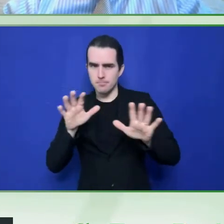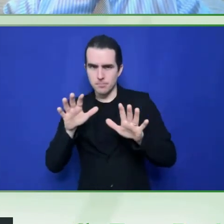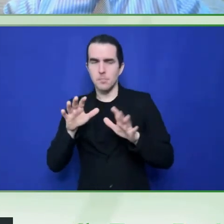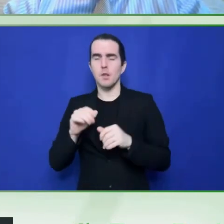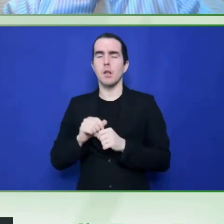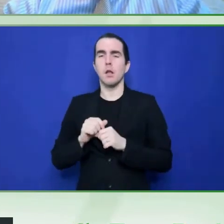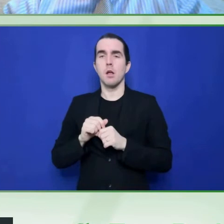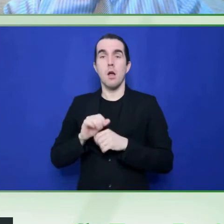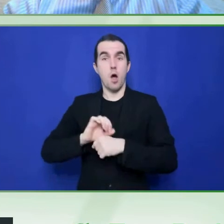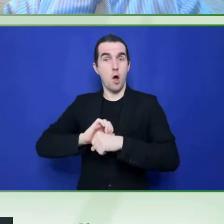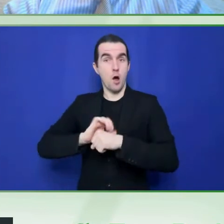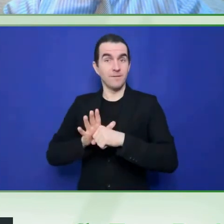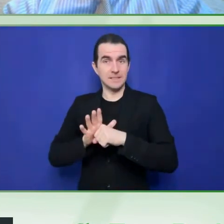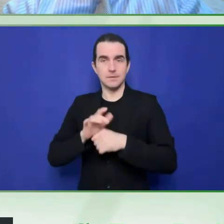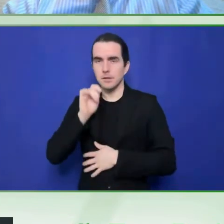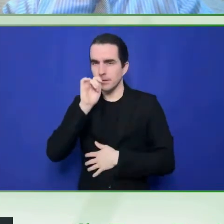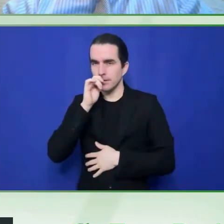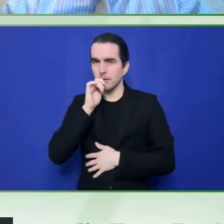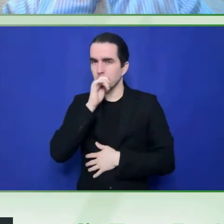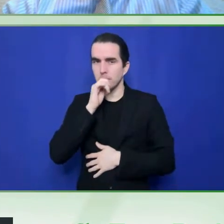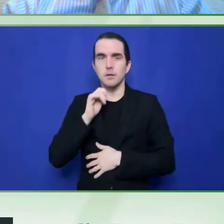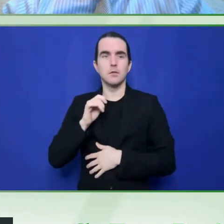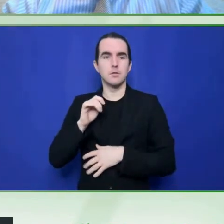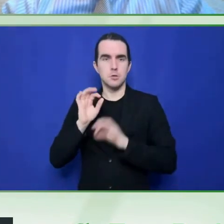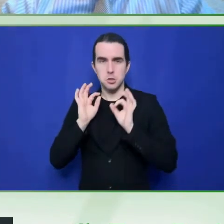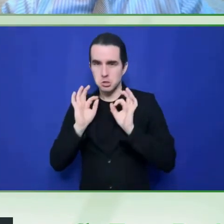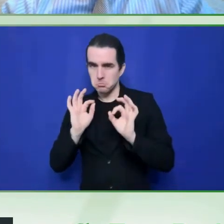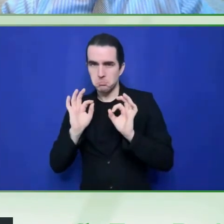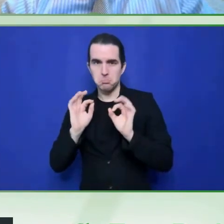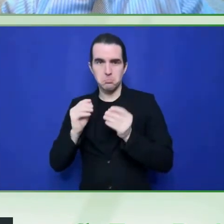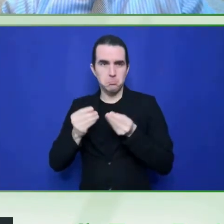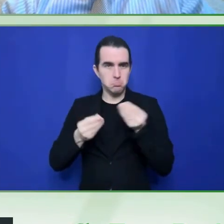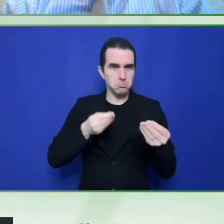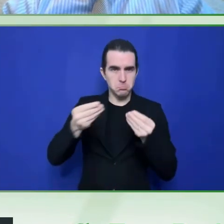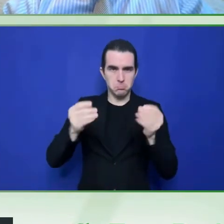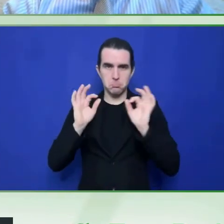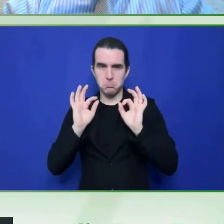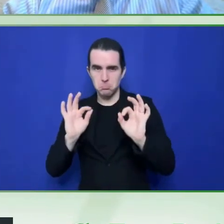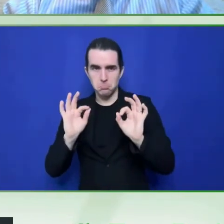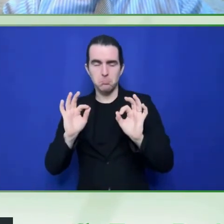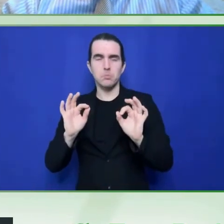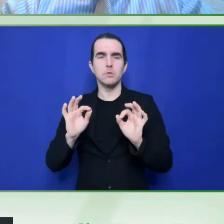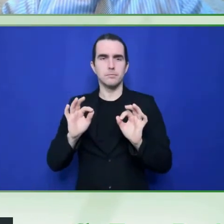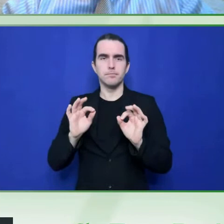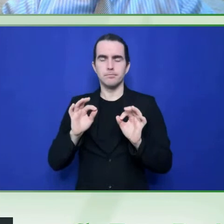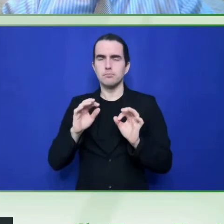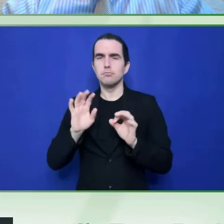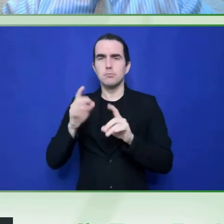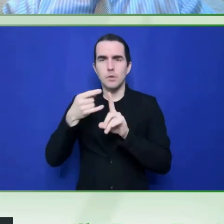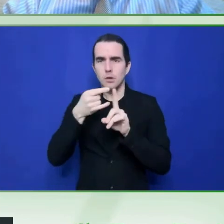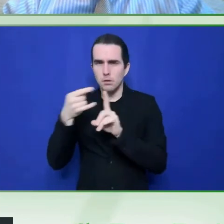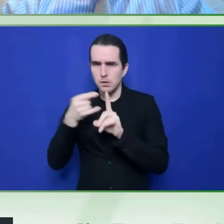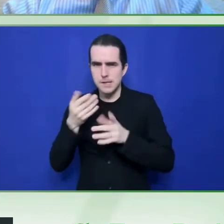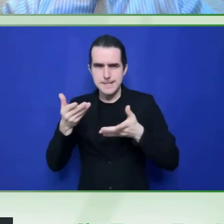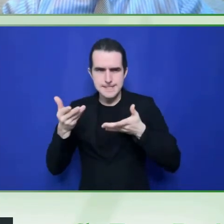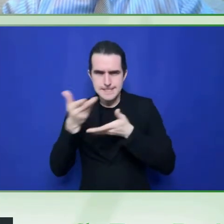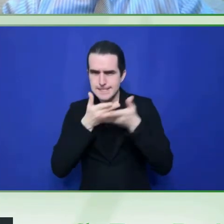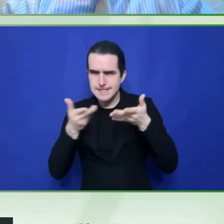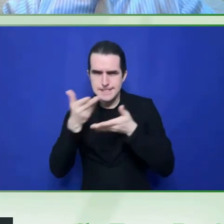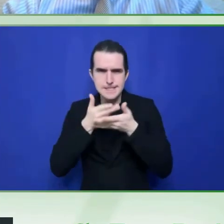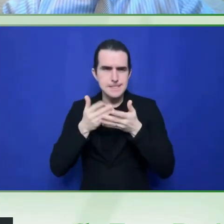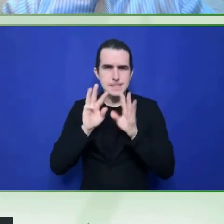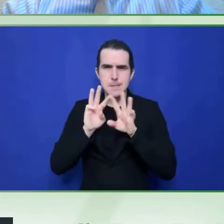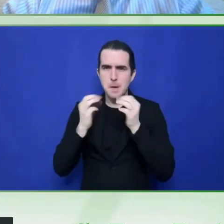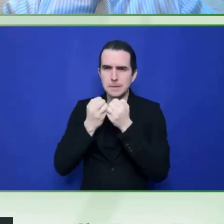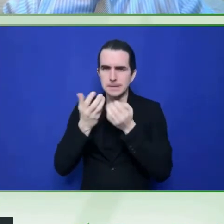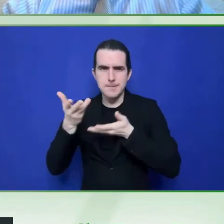support them at home. For the society, we were able to come up with CSR programs that supported